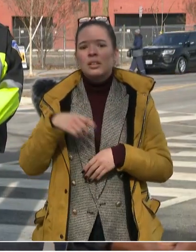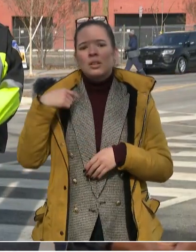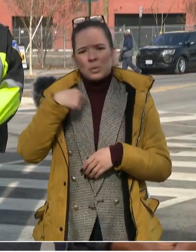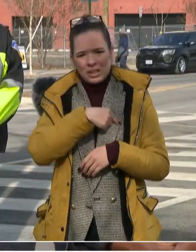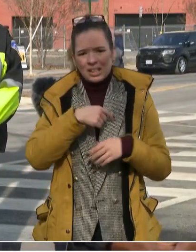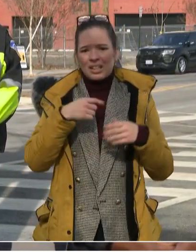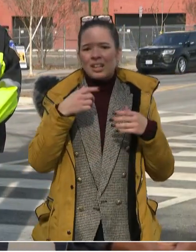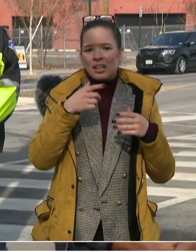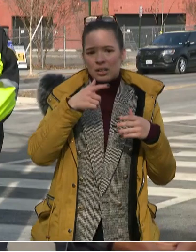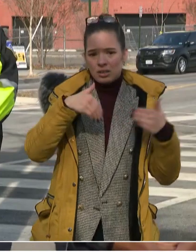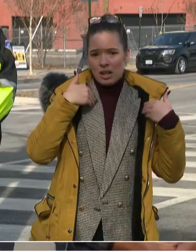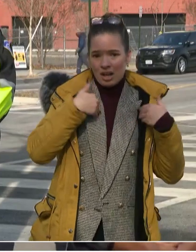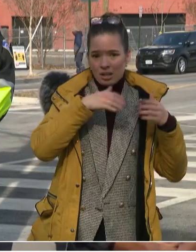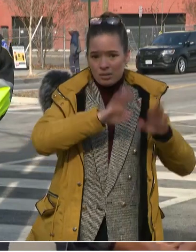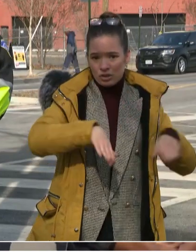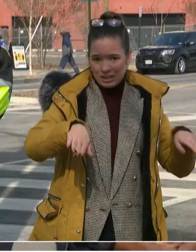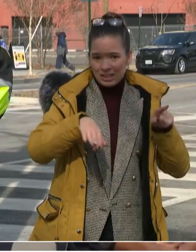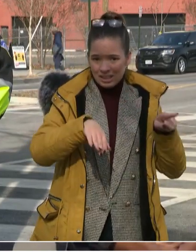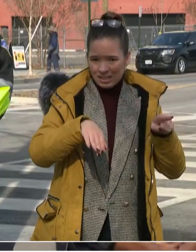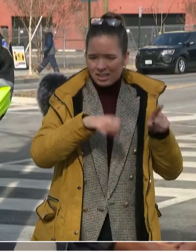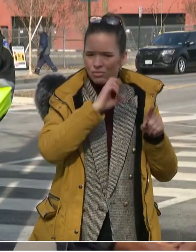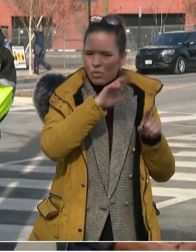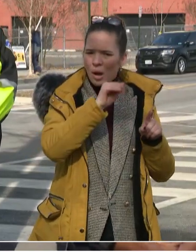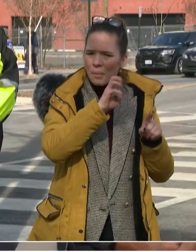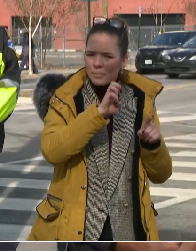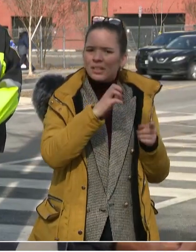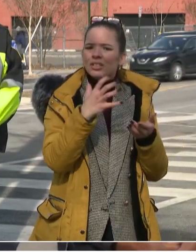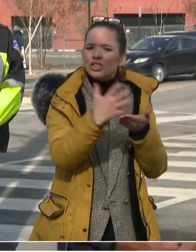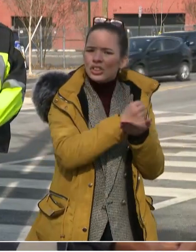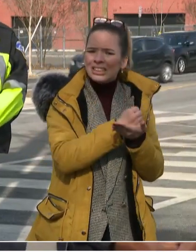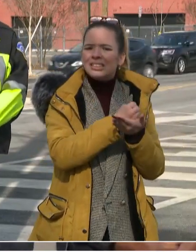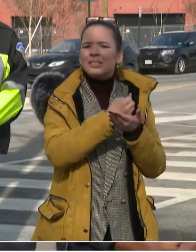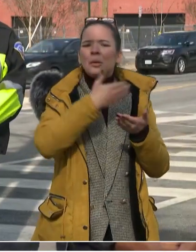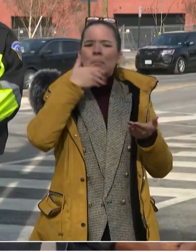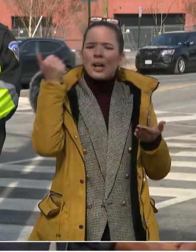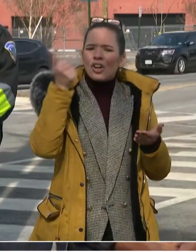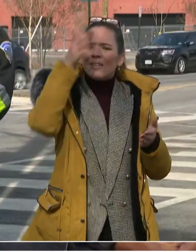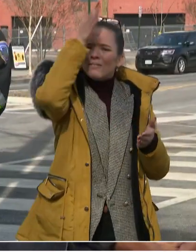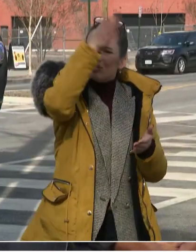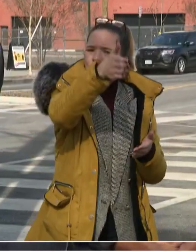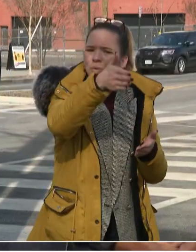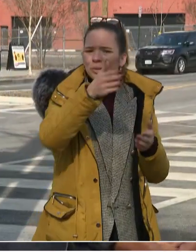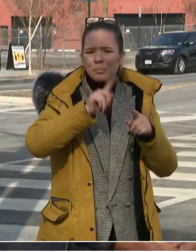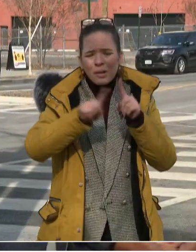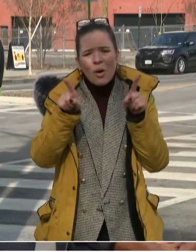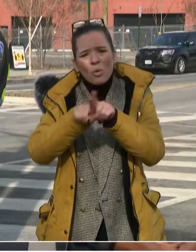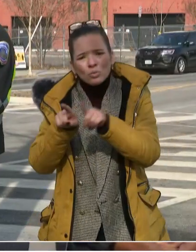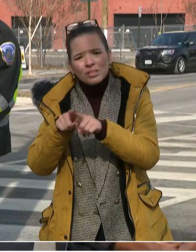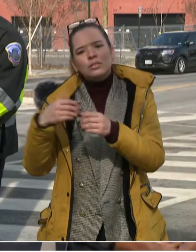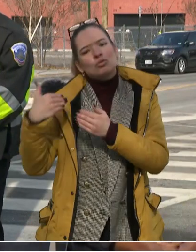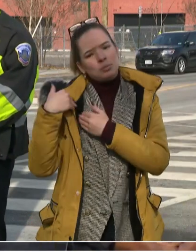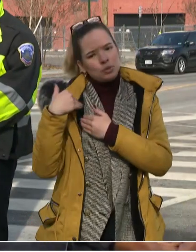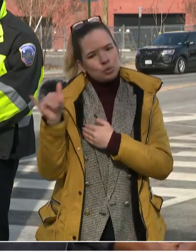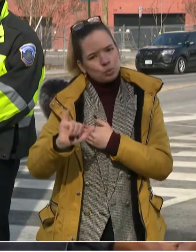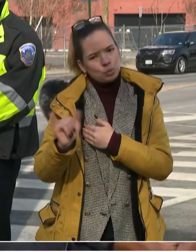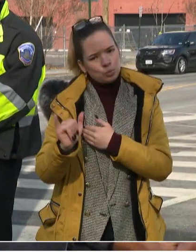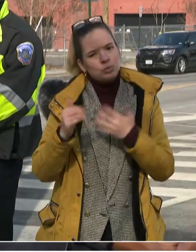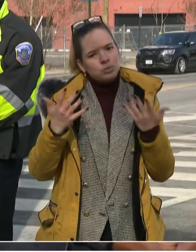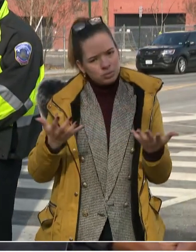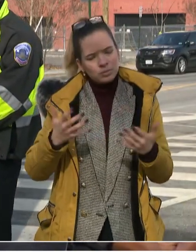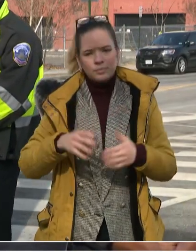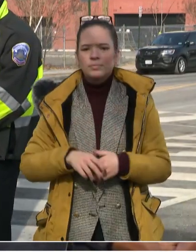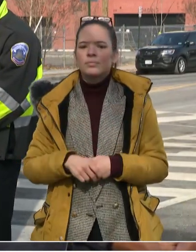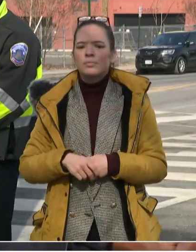deserve a brighter future. But they also deserve accountability. In Prince George's County, to tackle this